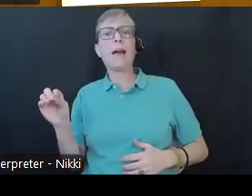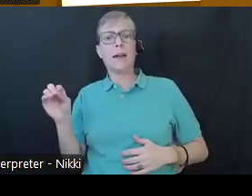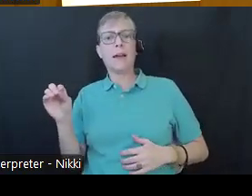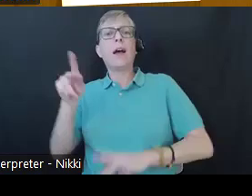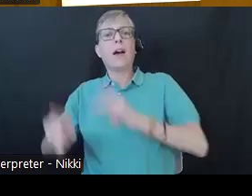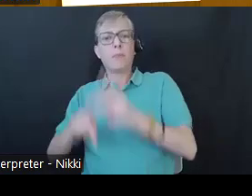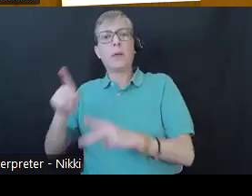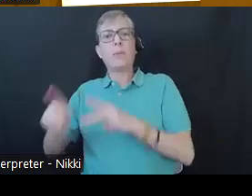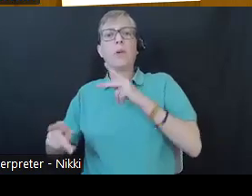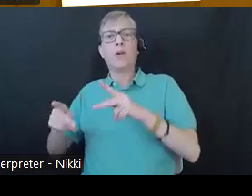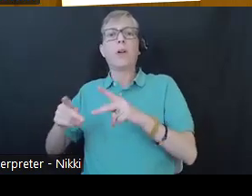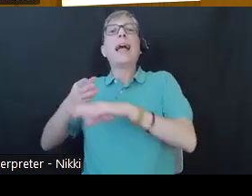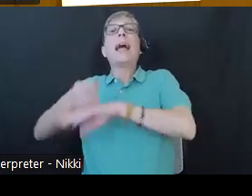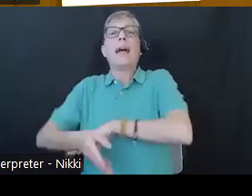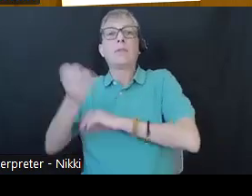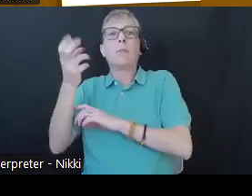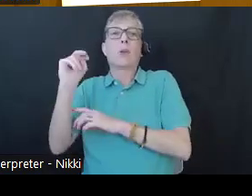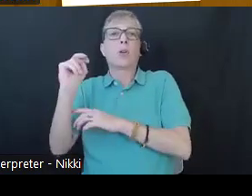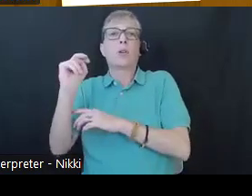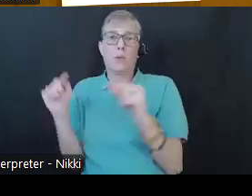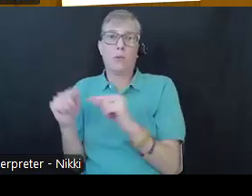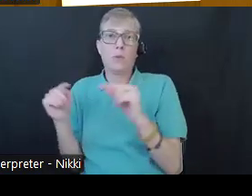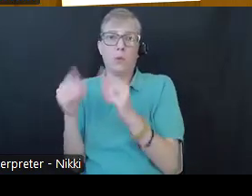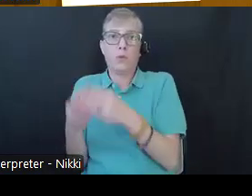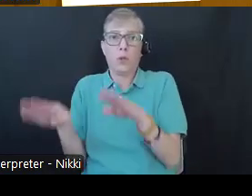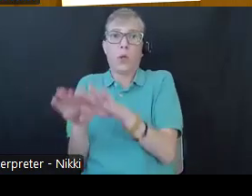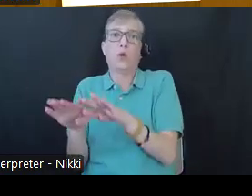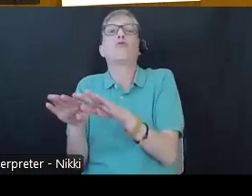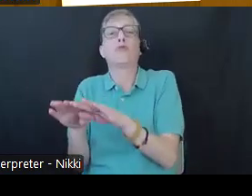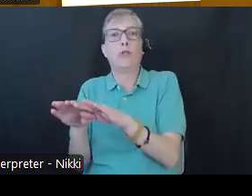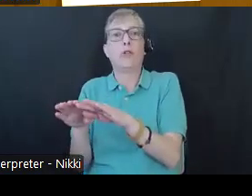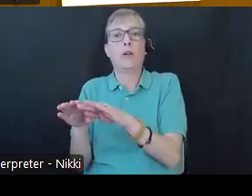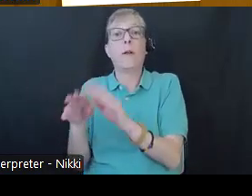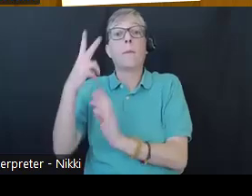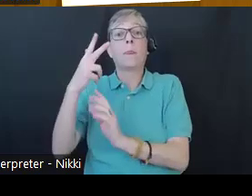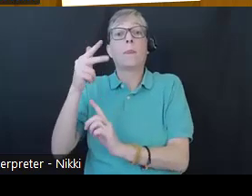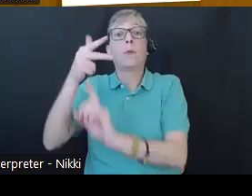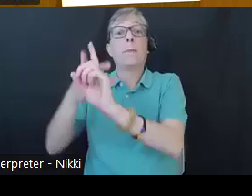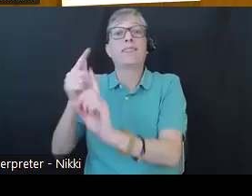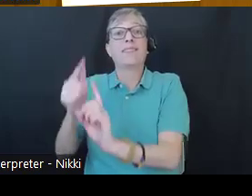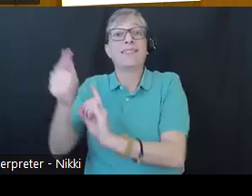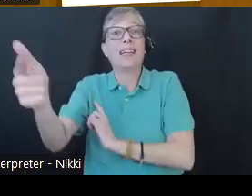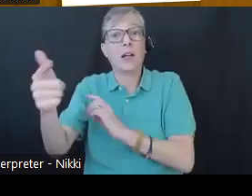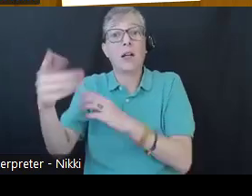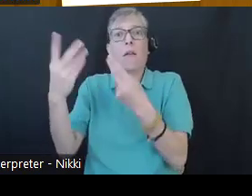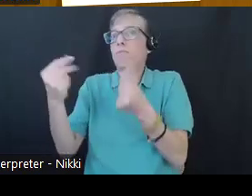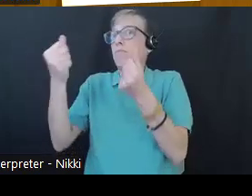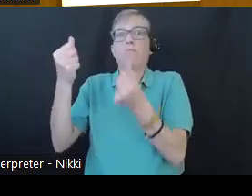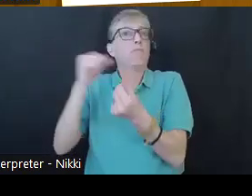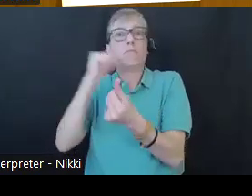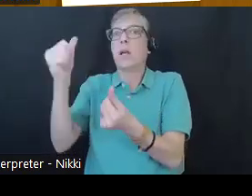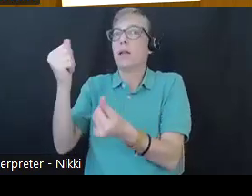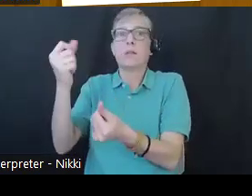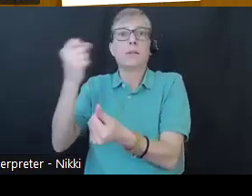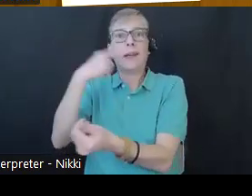burn or after wound closure, depending on when you track. Those that are still on opioids are those that were on them